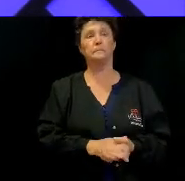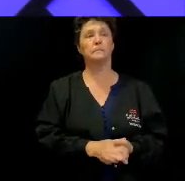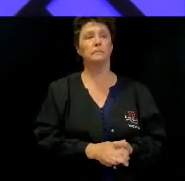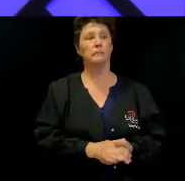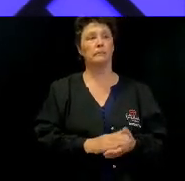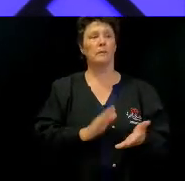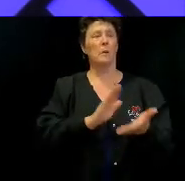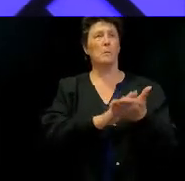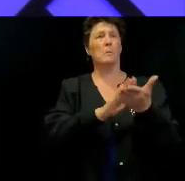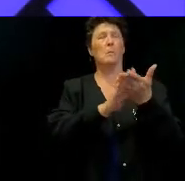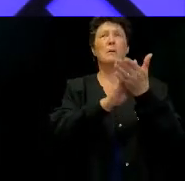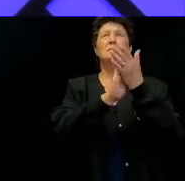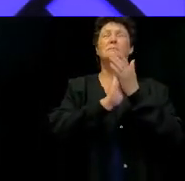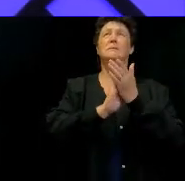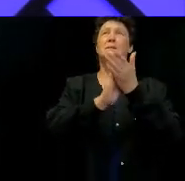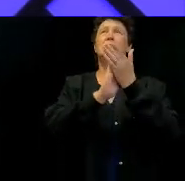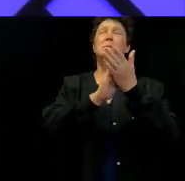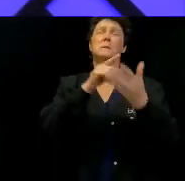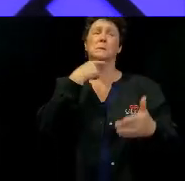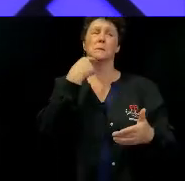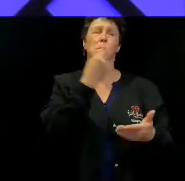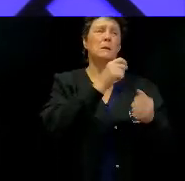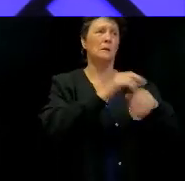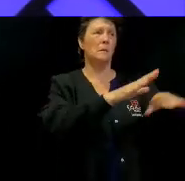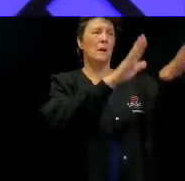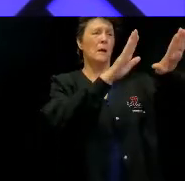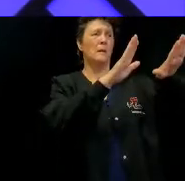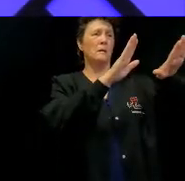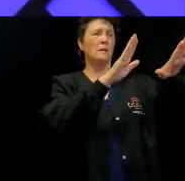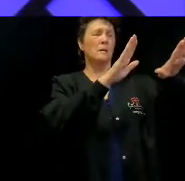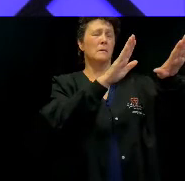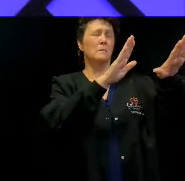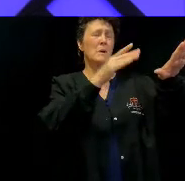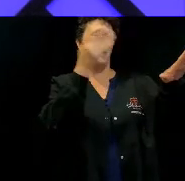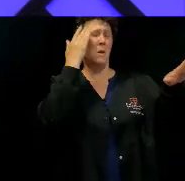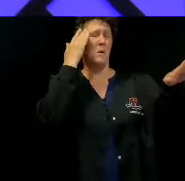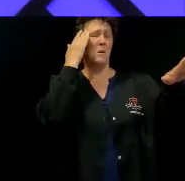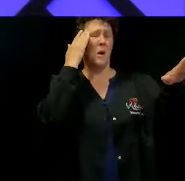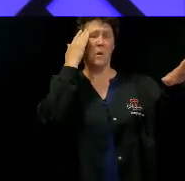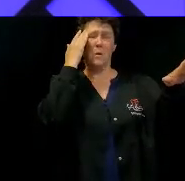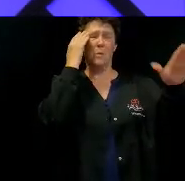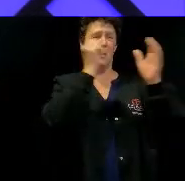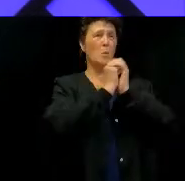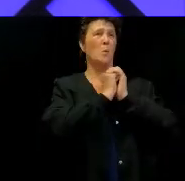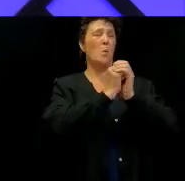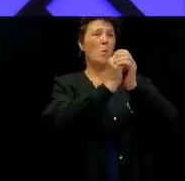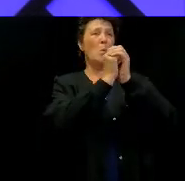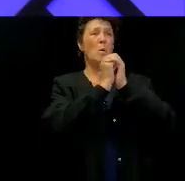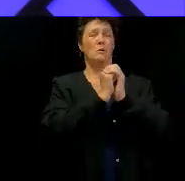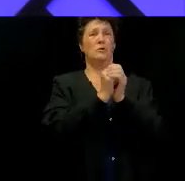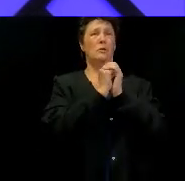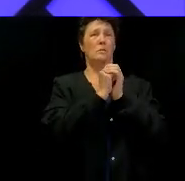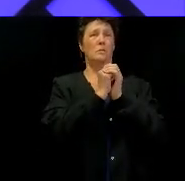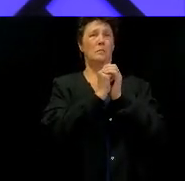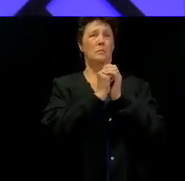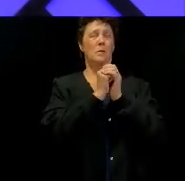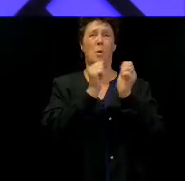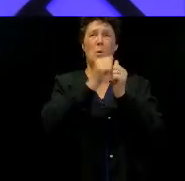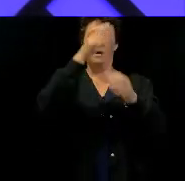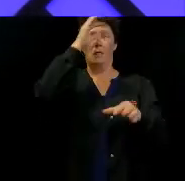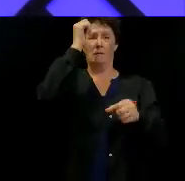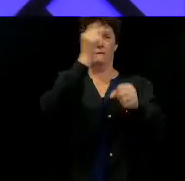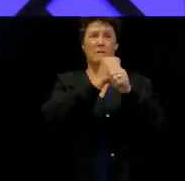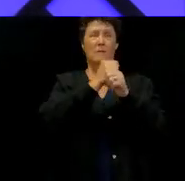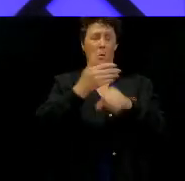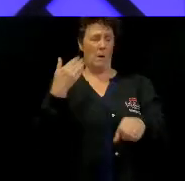Pray, speak to your mountain. Answer fear with a confession of faith. Worship in the face of it all. Remind ourselves of God's